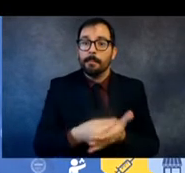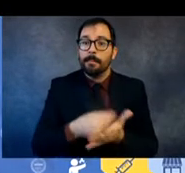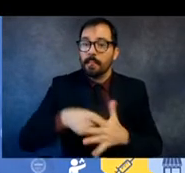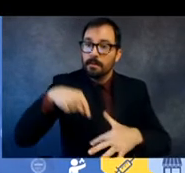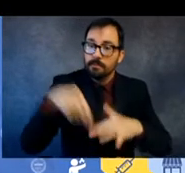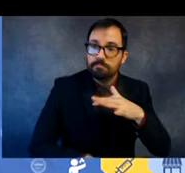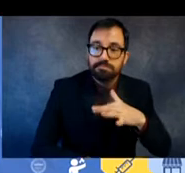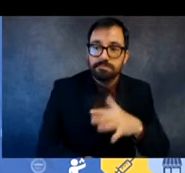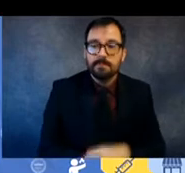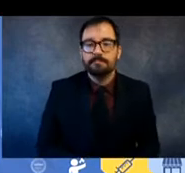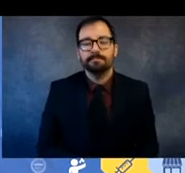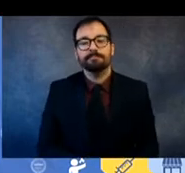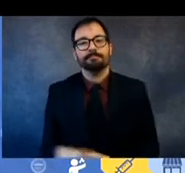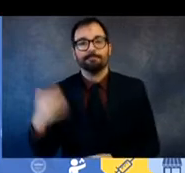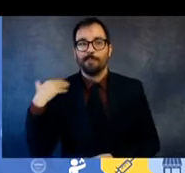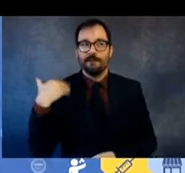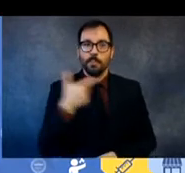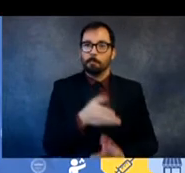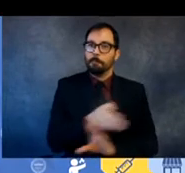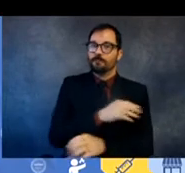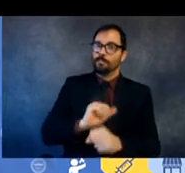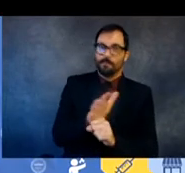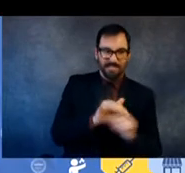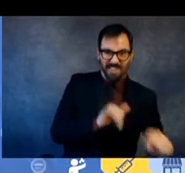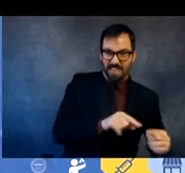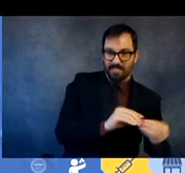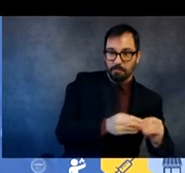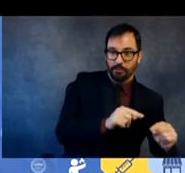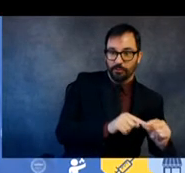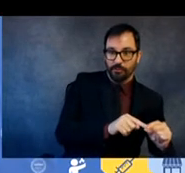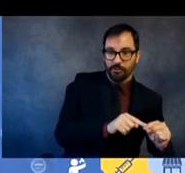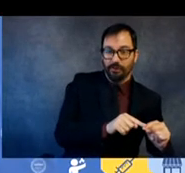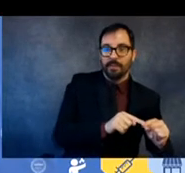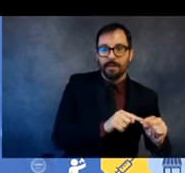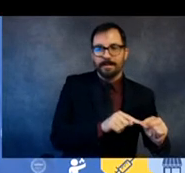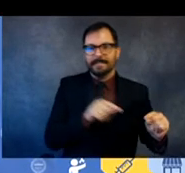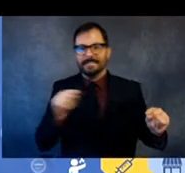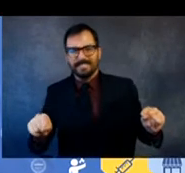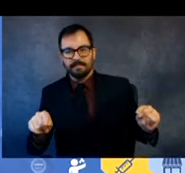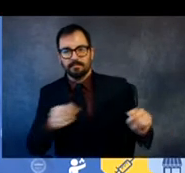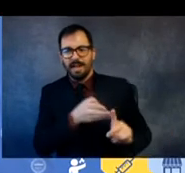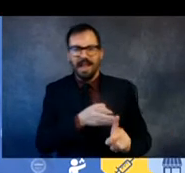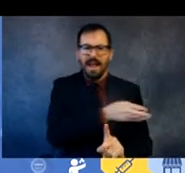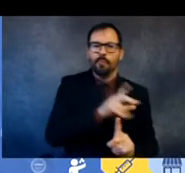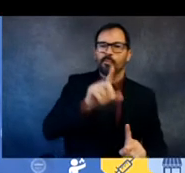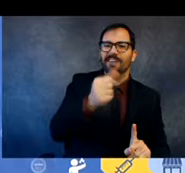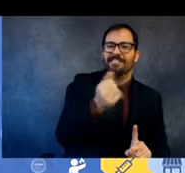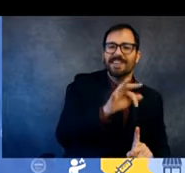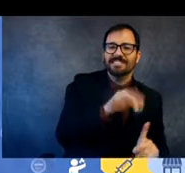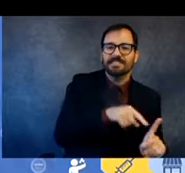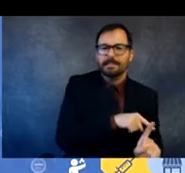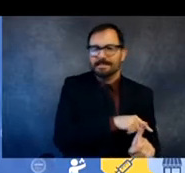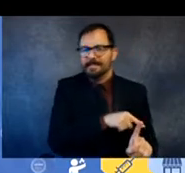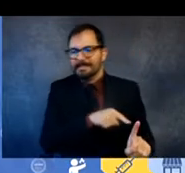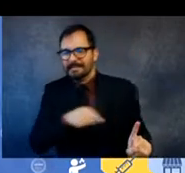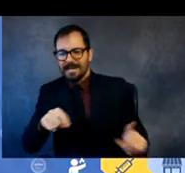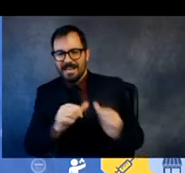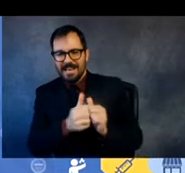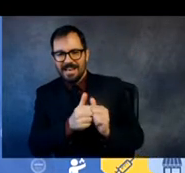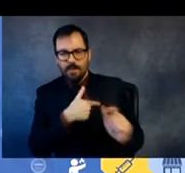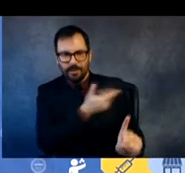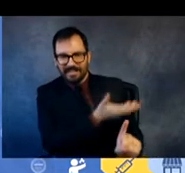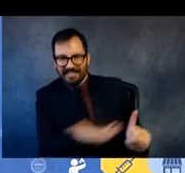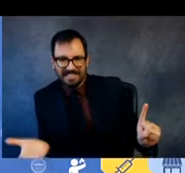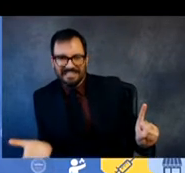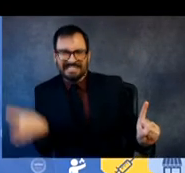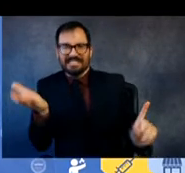to 2019 numbers to look at what cities, towns, states were bringing in pre-pandemic, and then